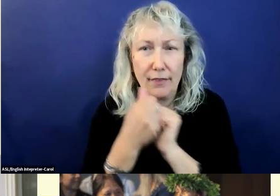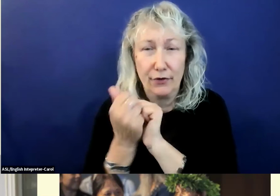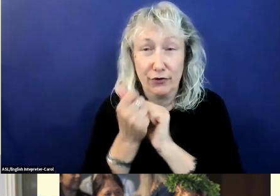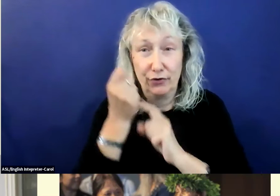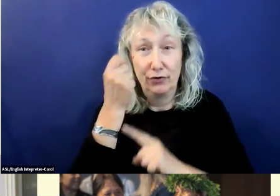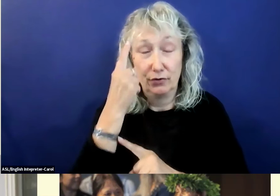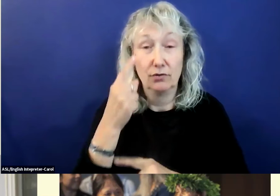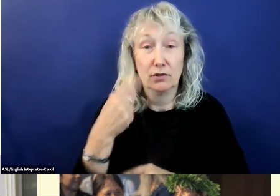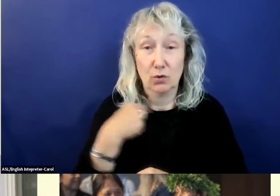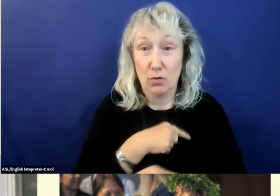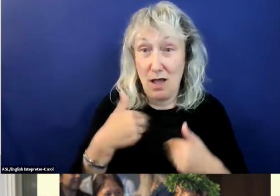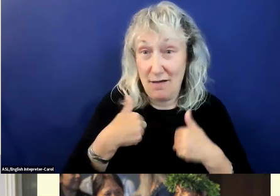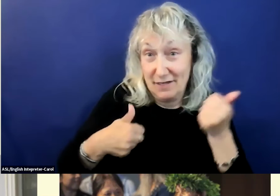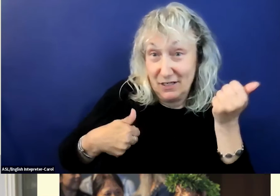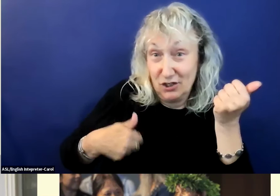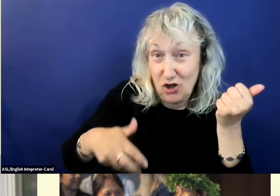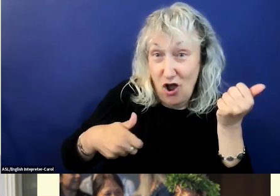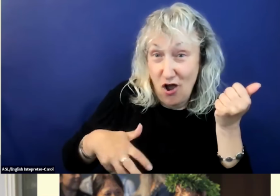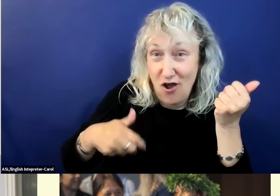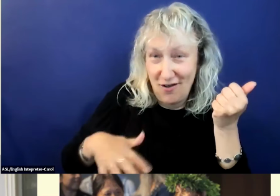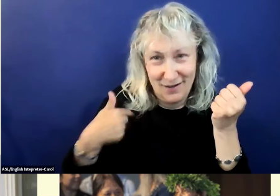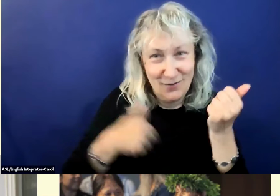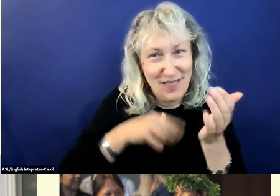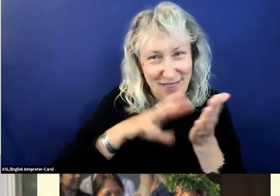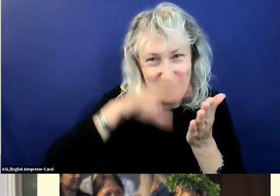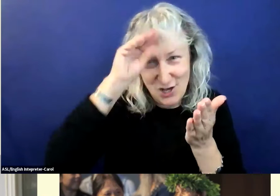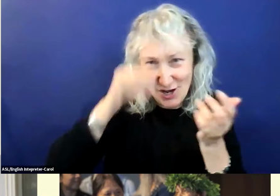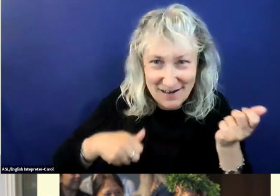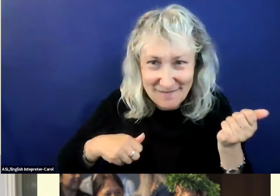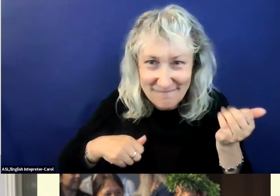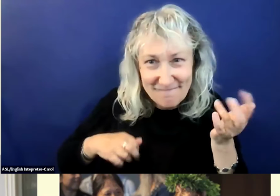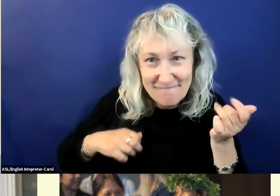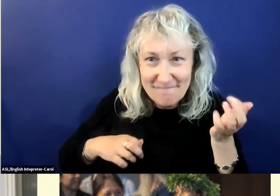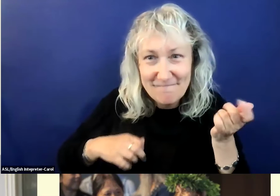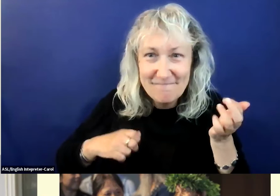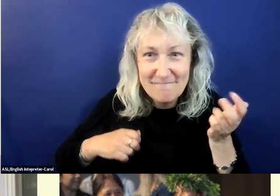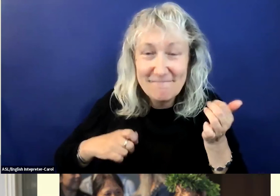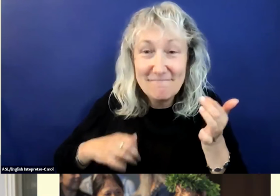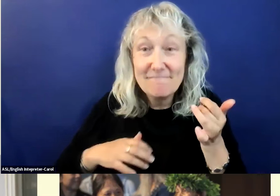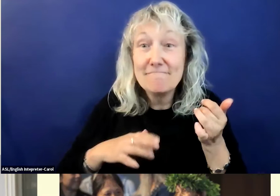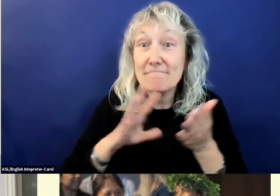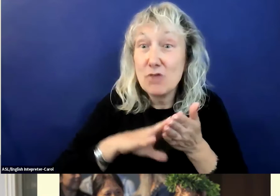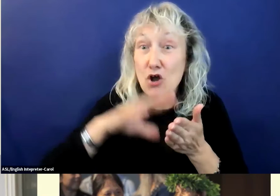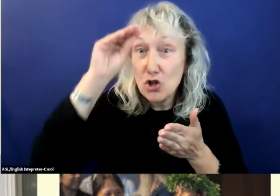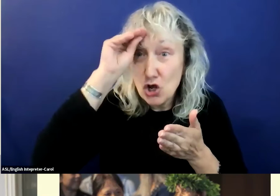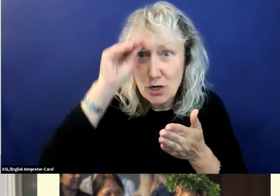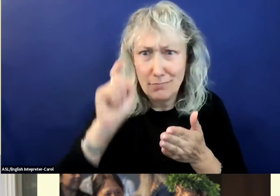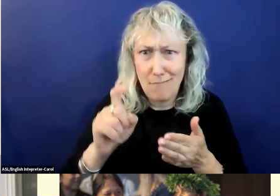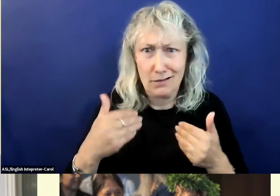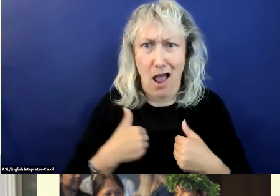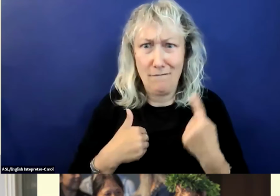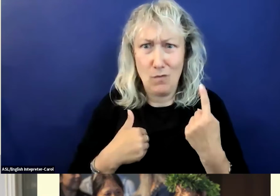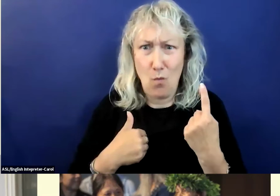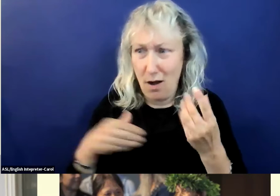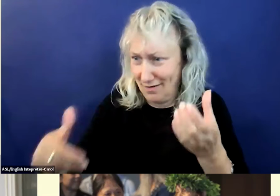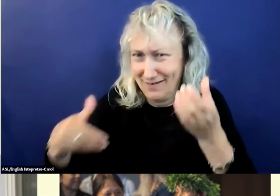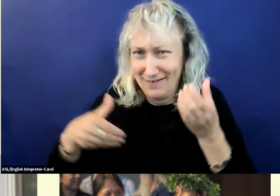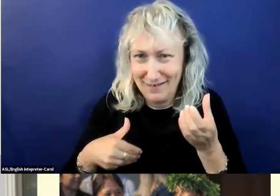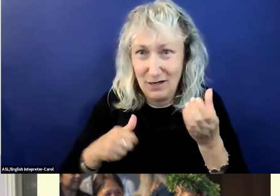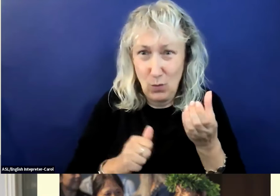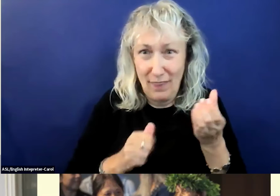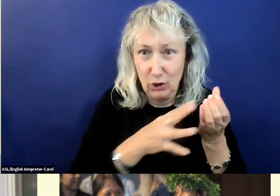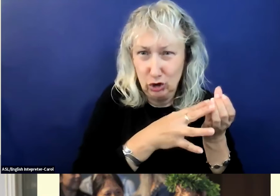have guitar. We learn to play guitar. In order to learn to play guitar, we have to have a guitar. We have to have one that has a